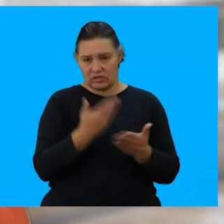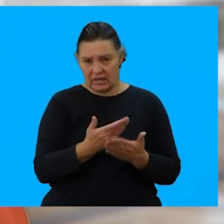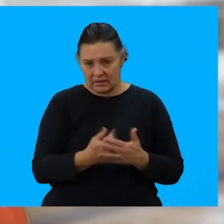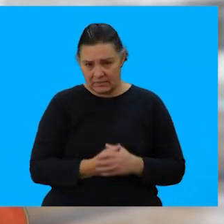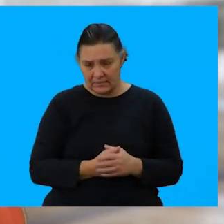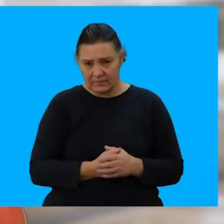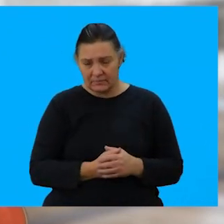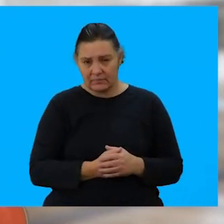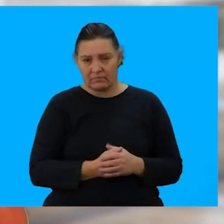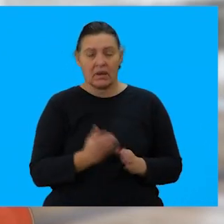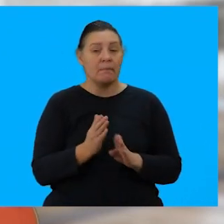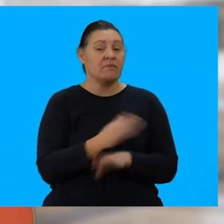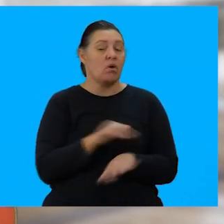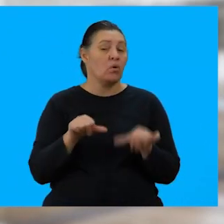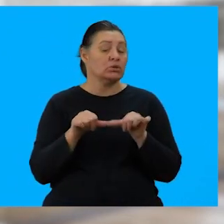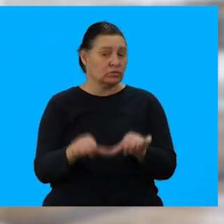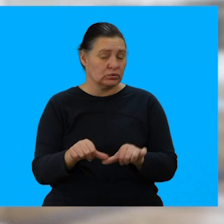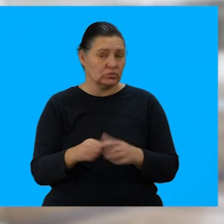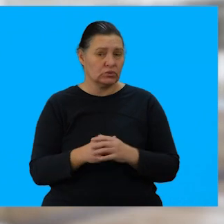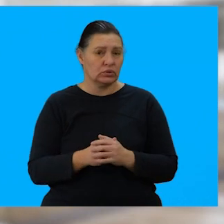changing needs. Before we